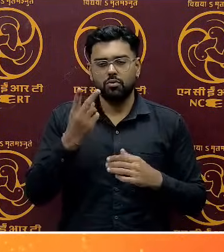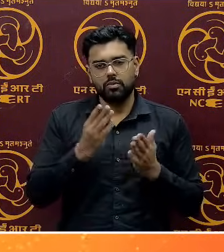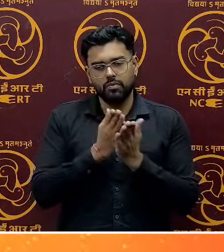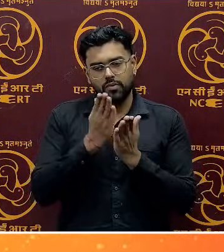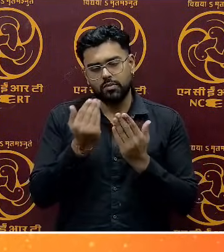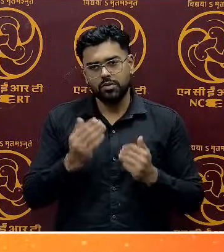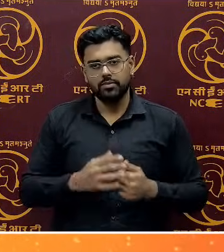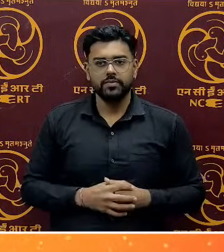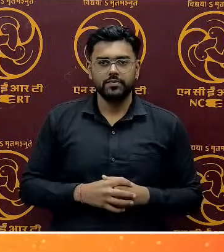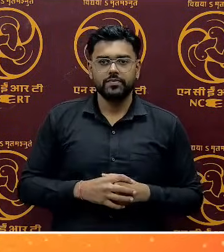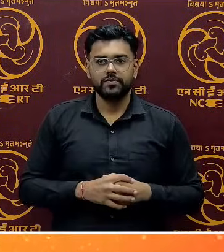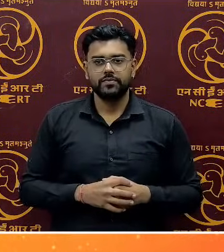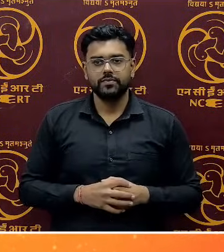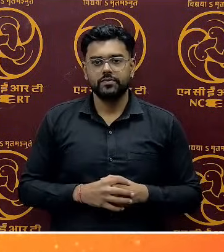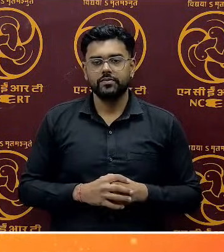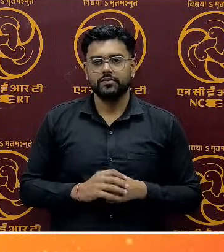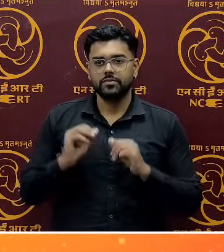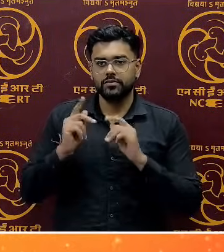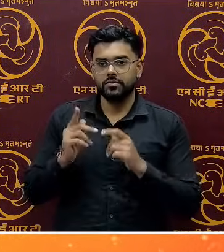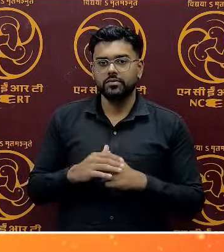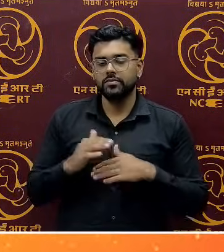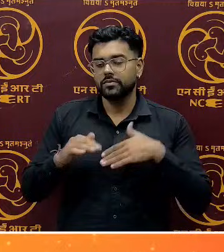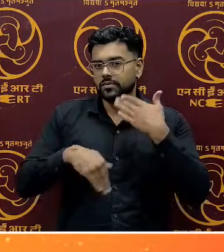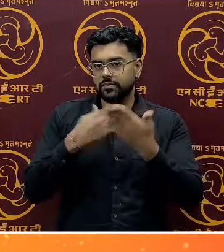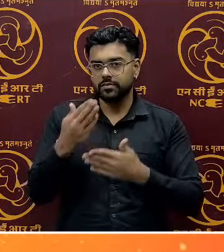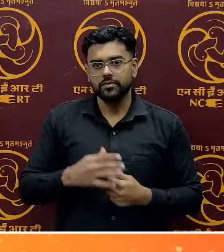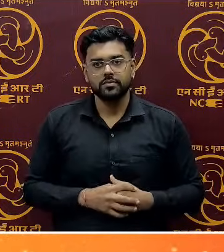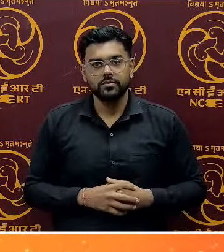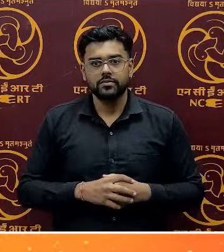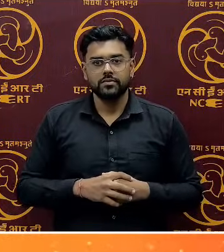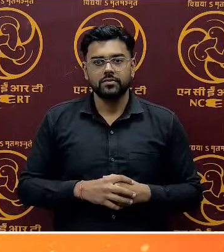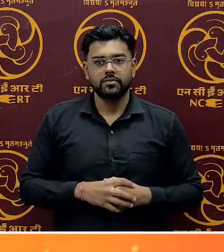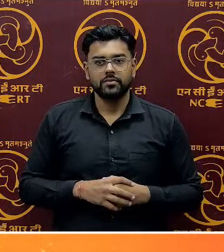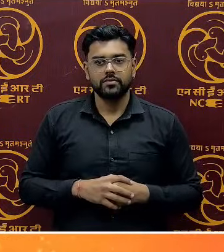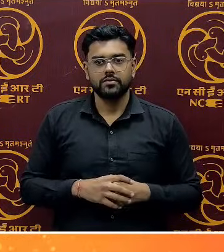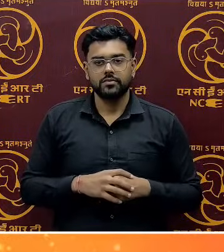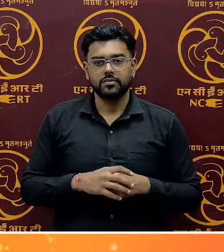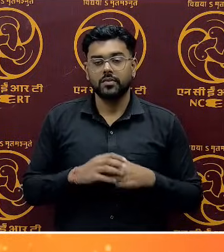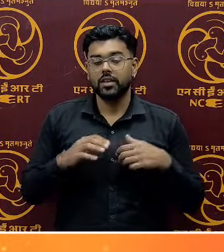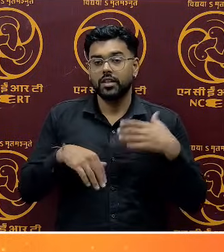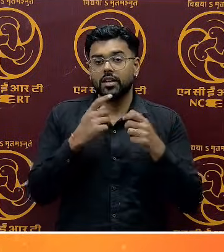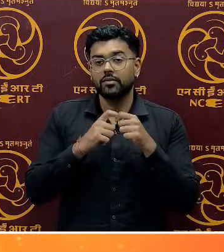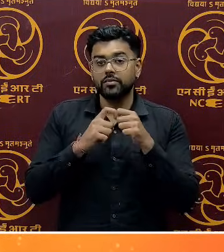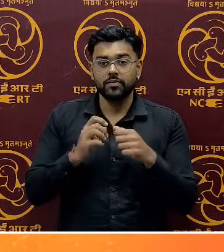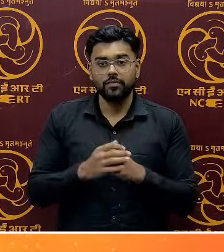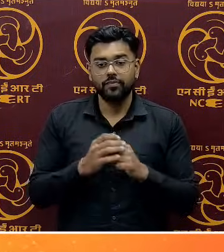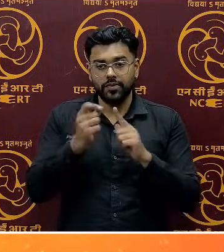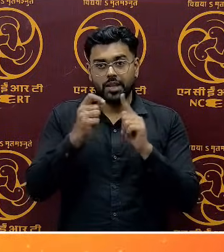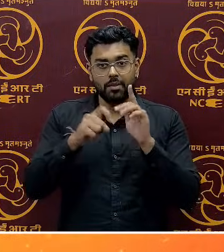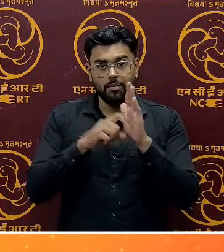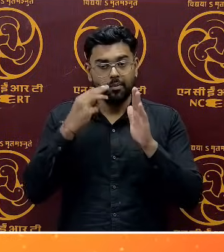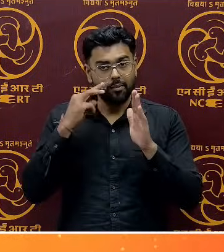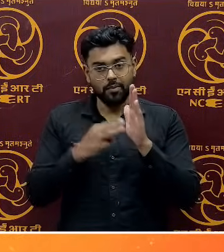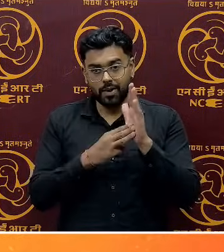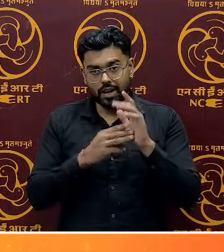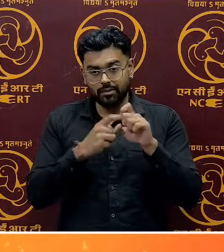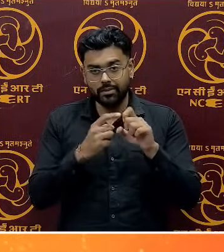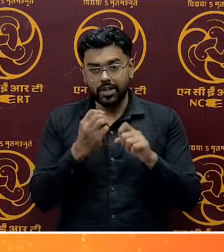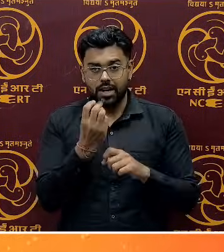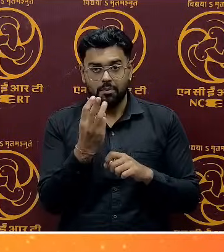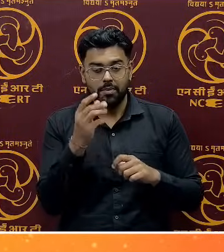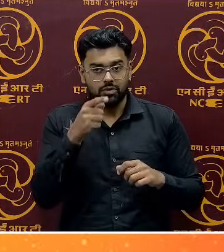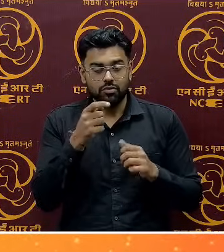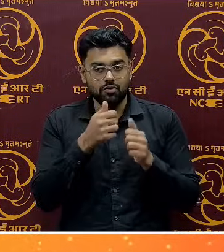Okay. Alright. Then come to our next question. Find the prime factorizations of the following